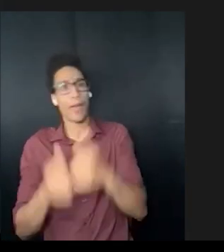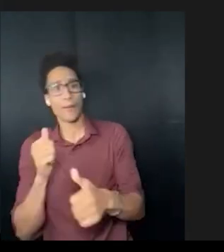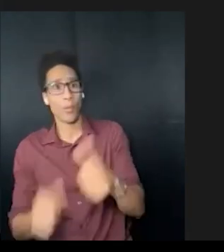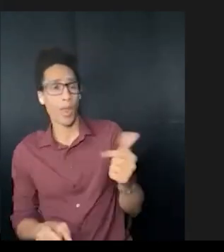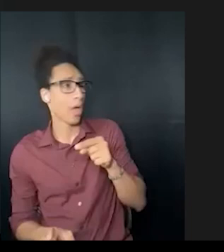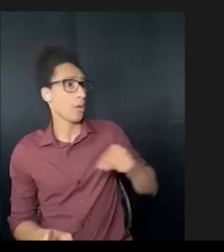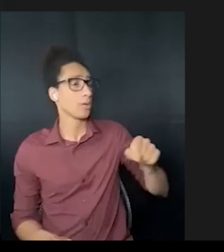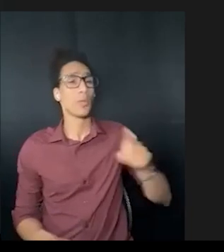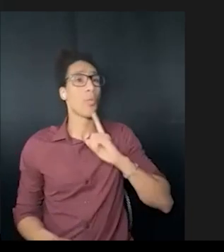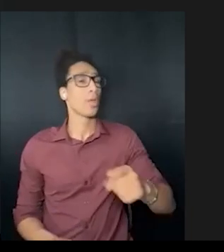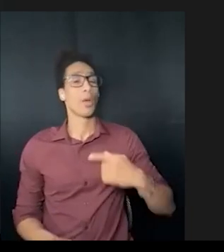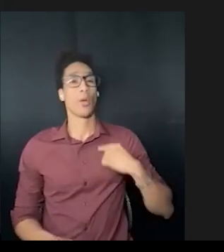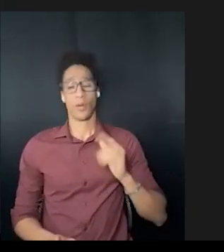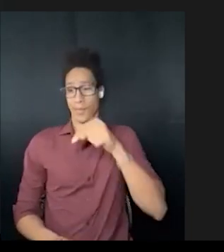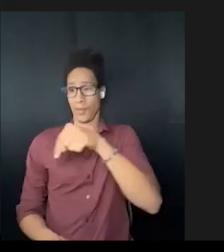around him.